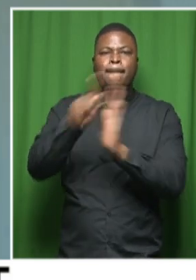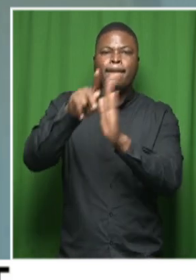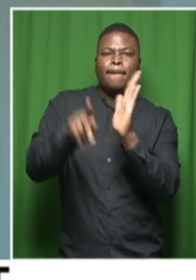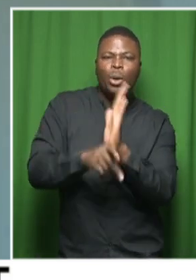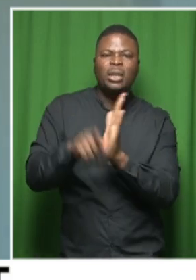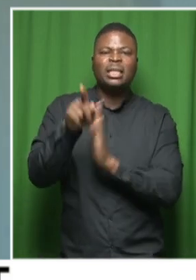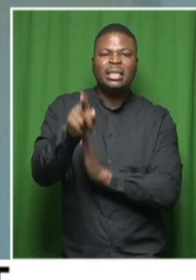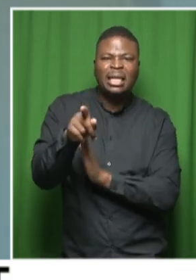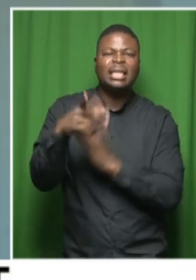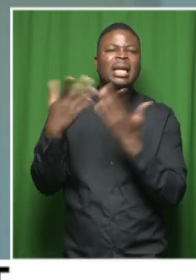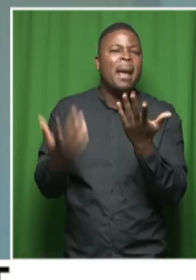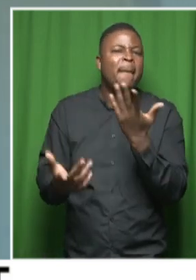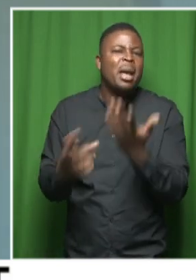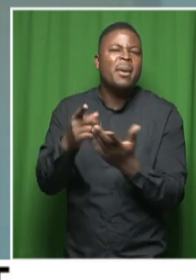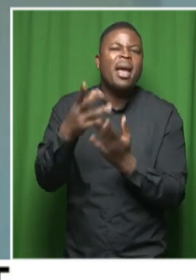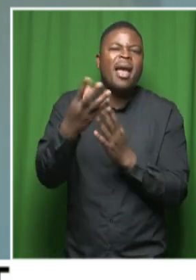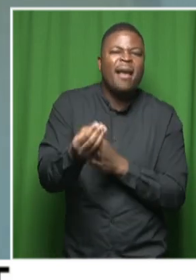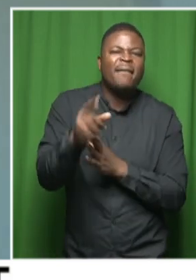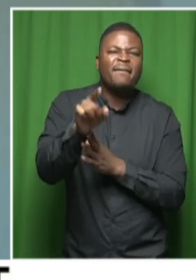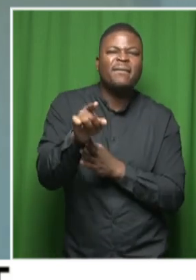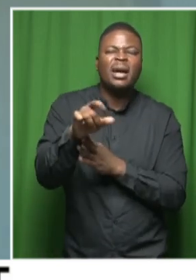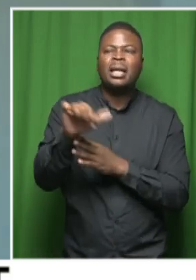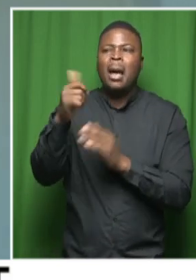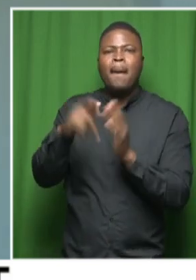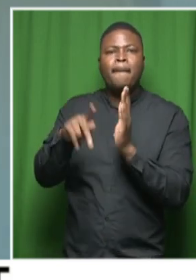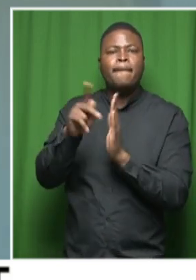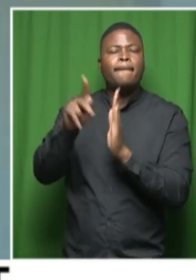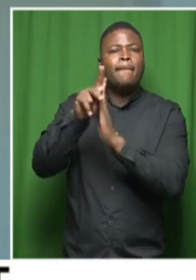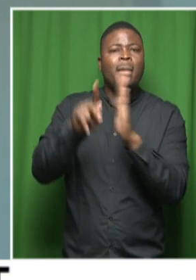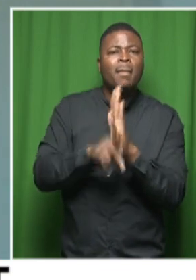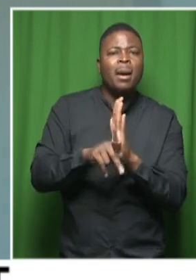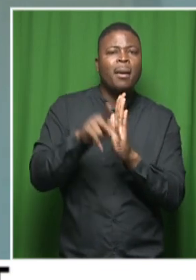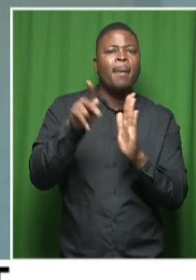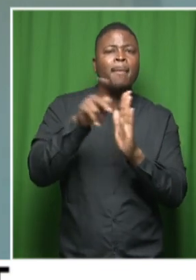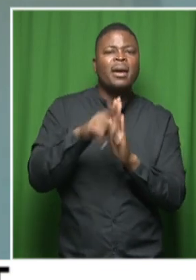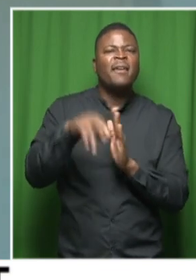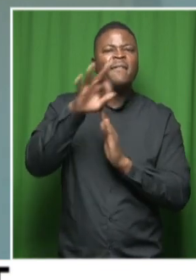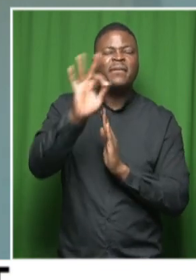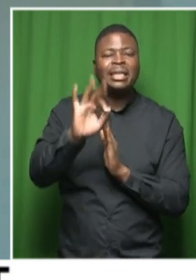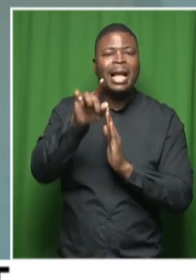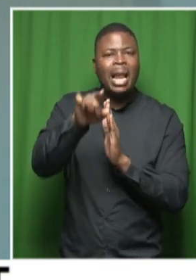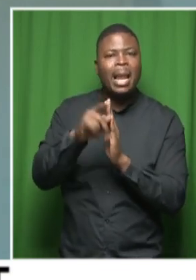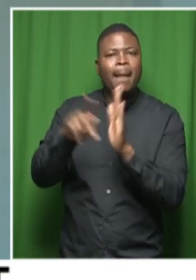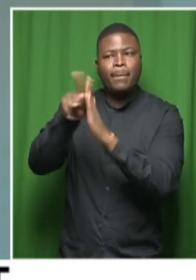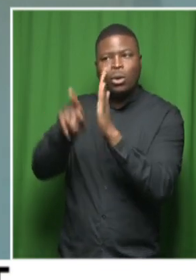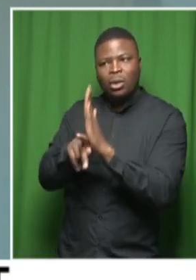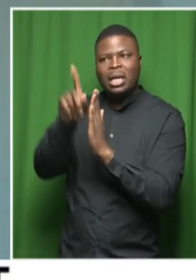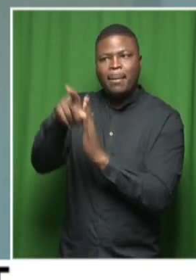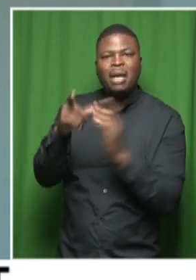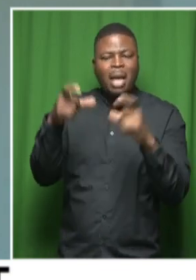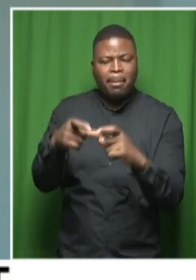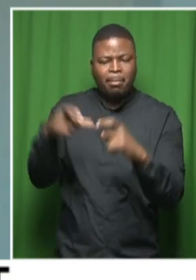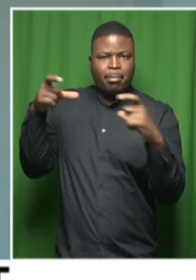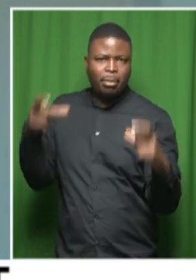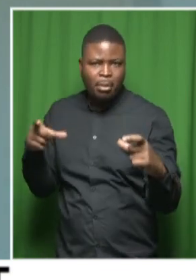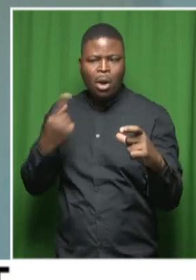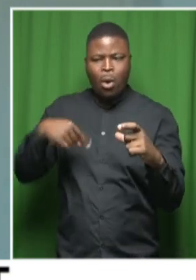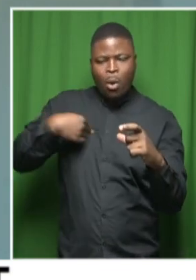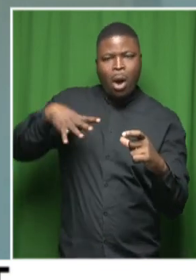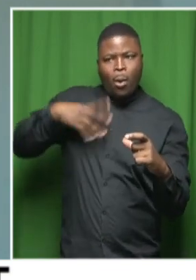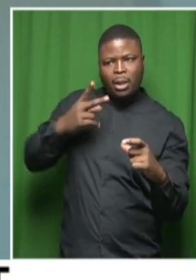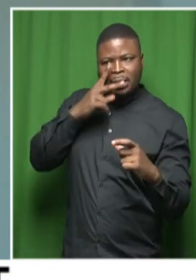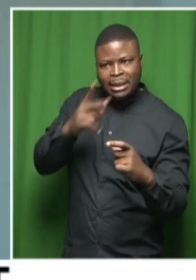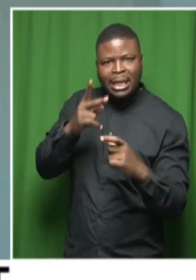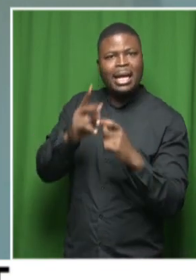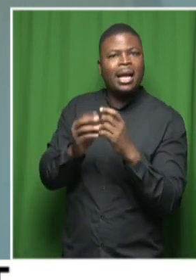monetary policy is taking an austerity measure, the fiscal policy has to be expansionary. In this context, we need to see increased spending. We need to